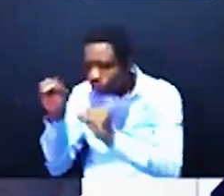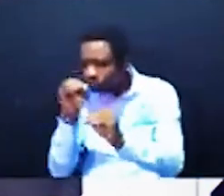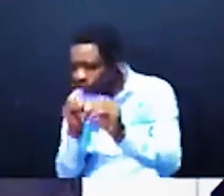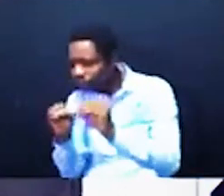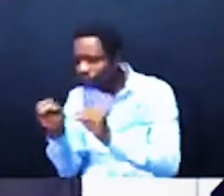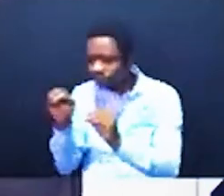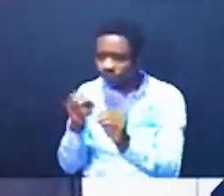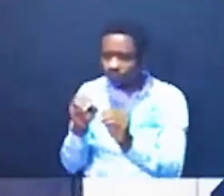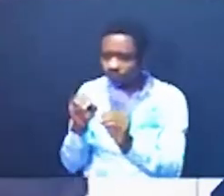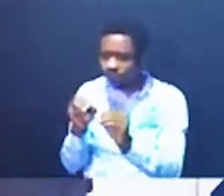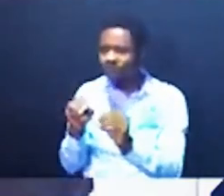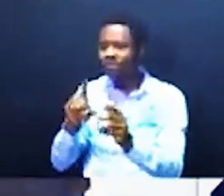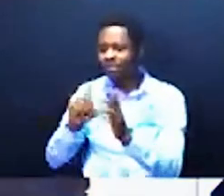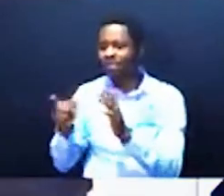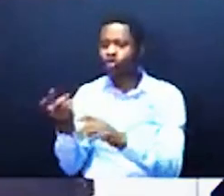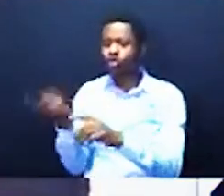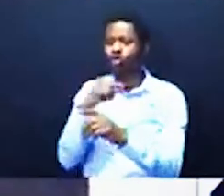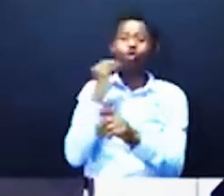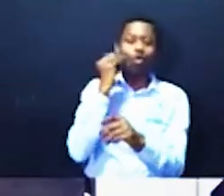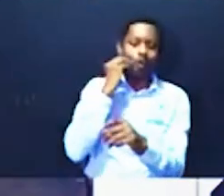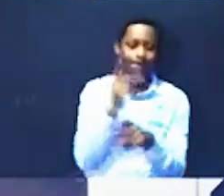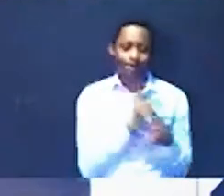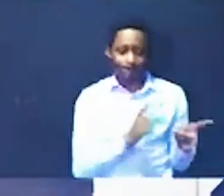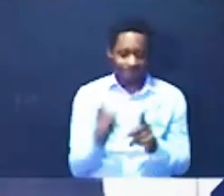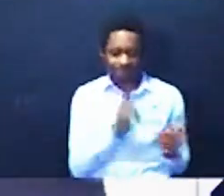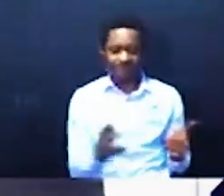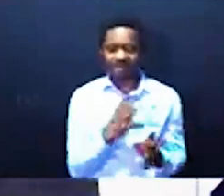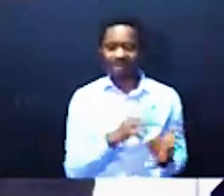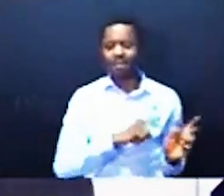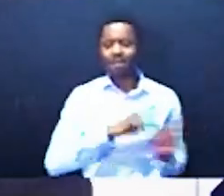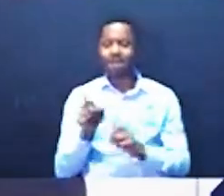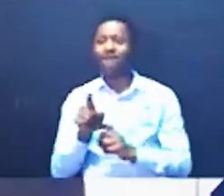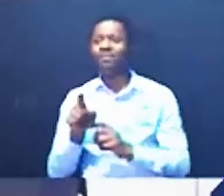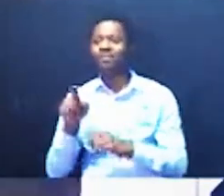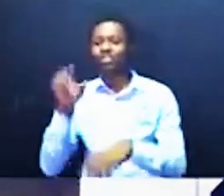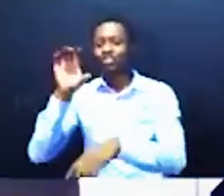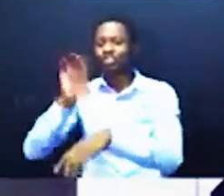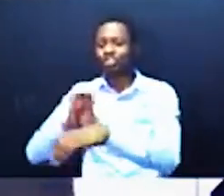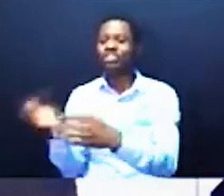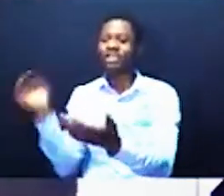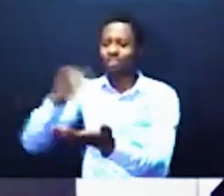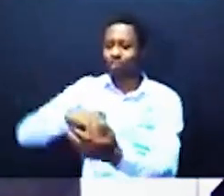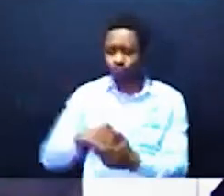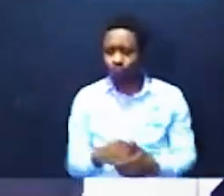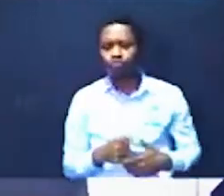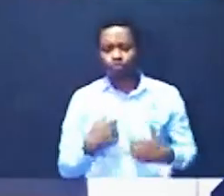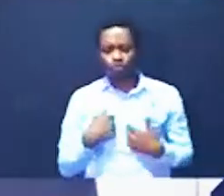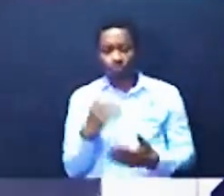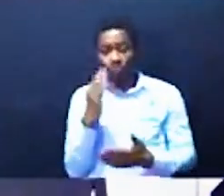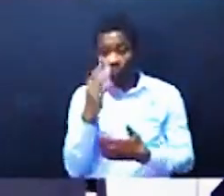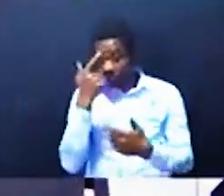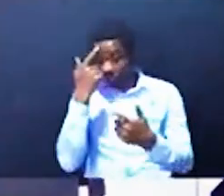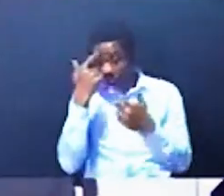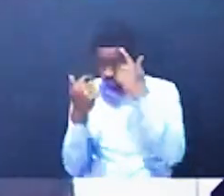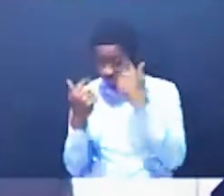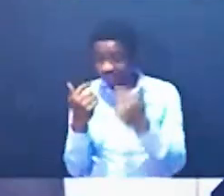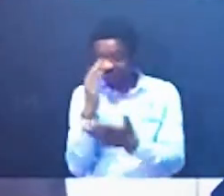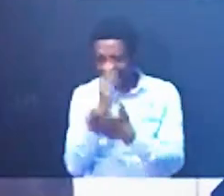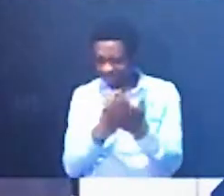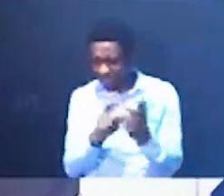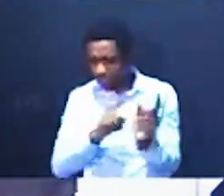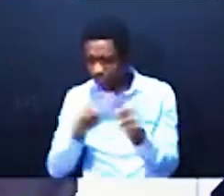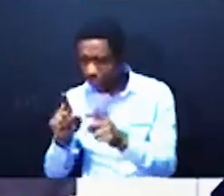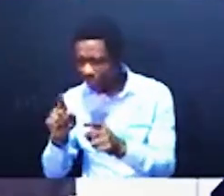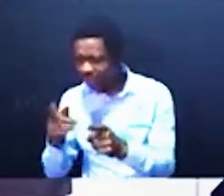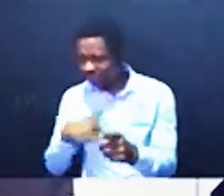sometimes you can be disappointed. Na ni ameta ye ne se me ko ekohwe se wasiesie bibia wo be don hwire kra ansa na masan abefia besiesie